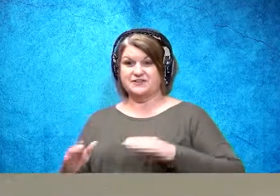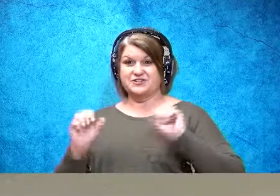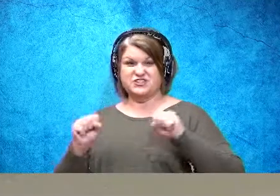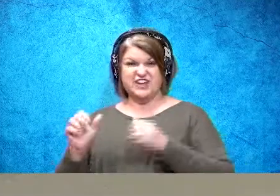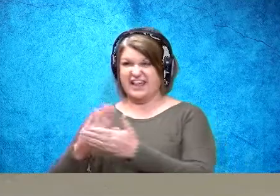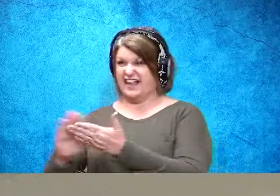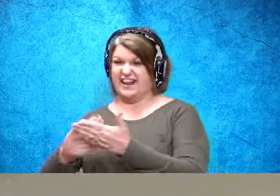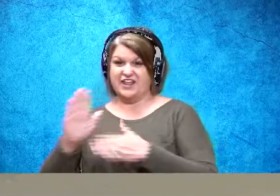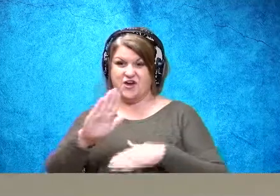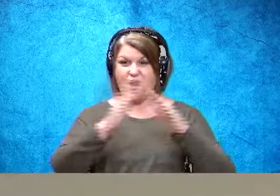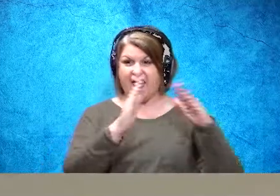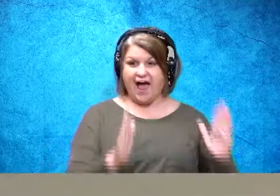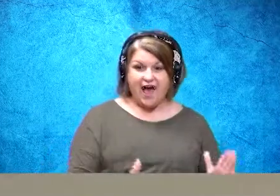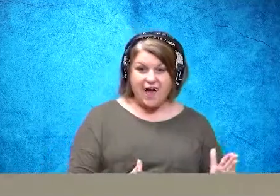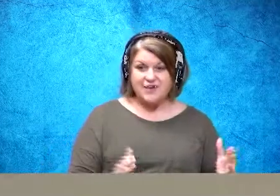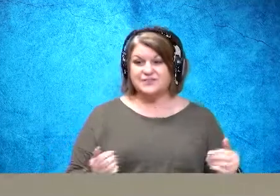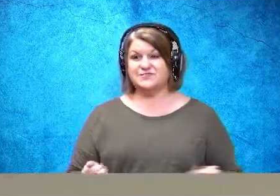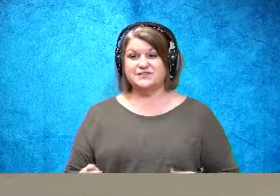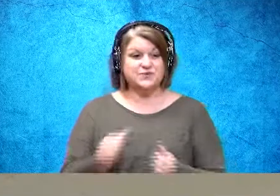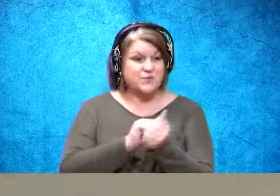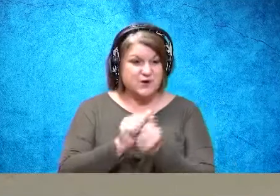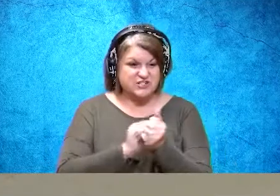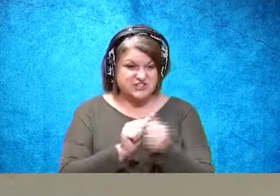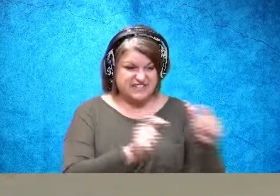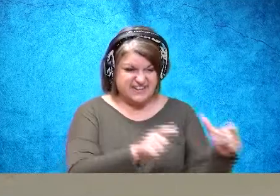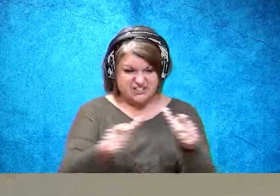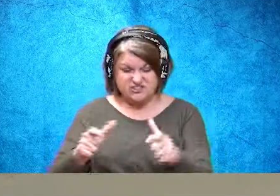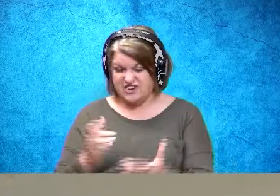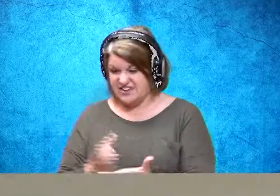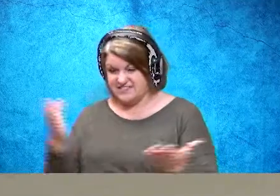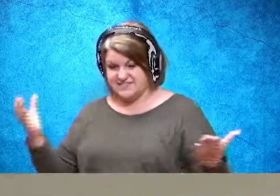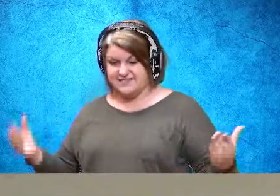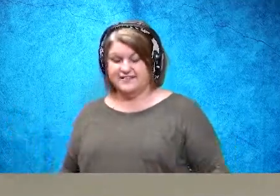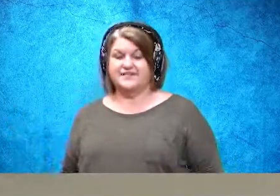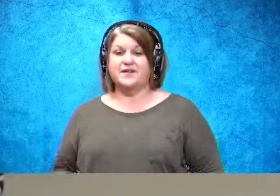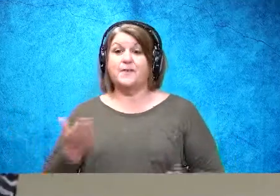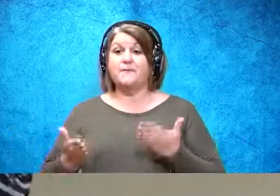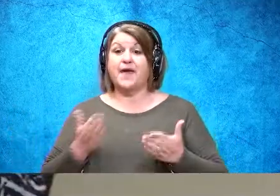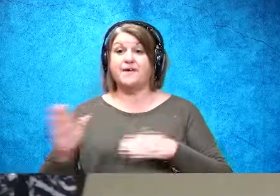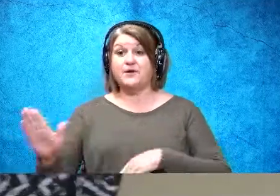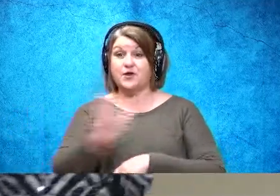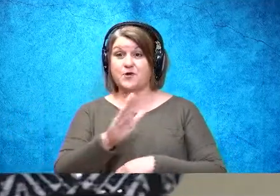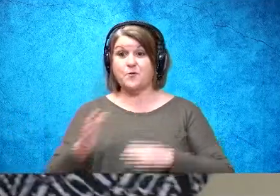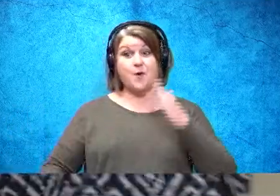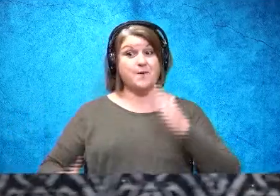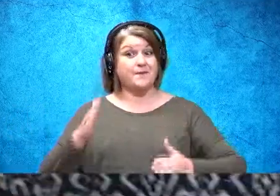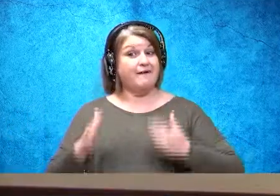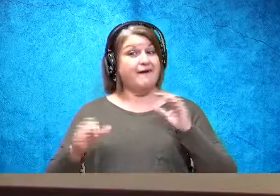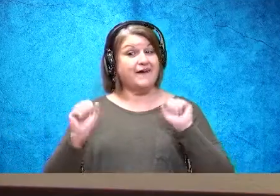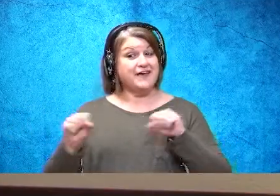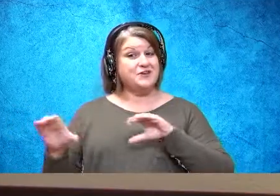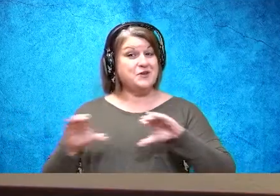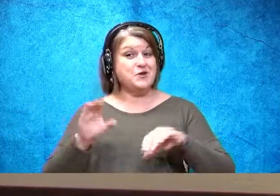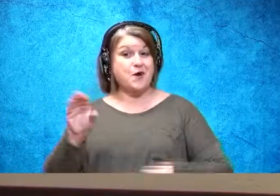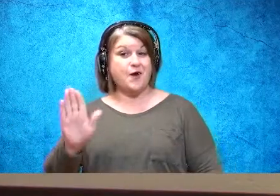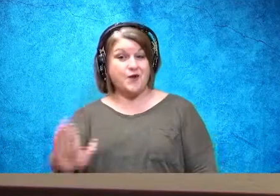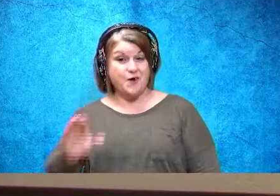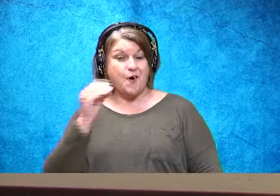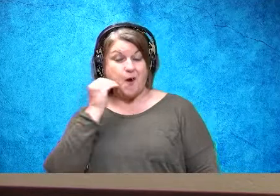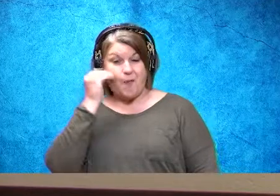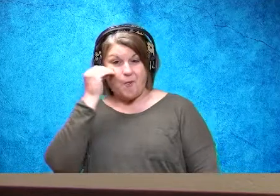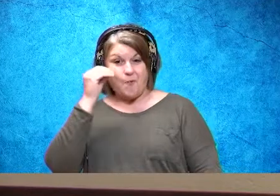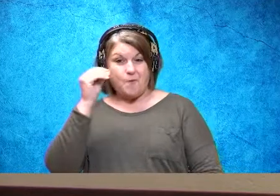She can do the dishes. So maybe your robot could do your homework. Maybe your robot